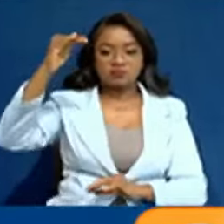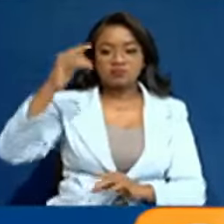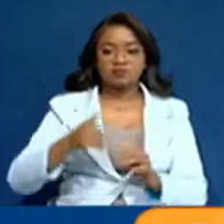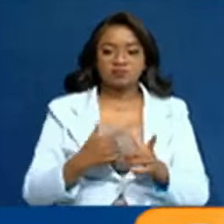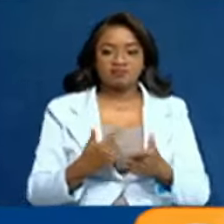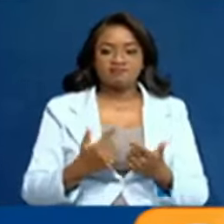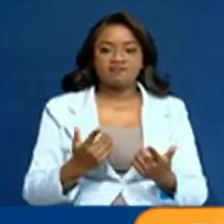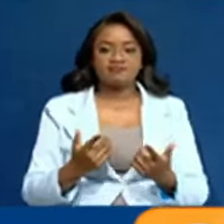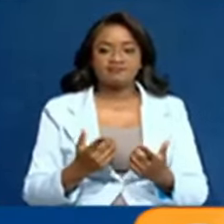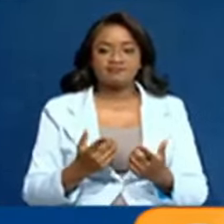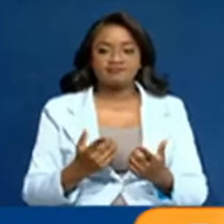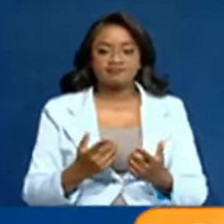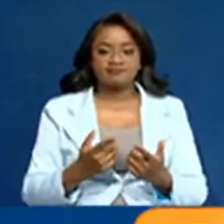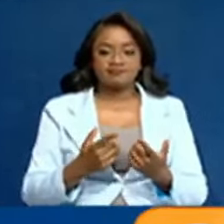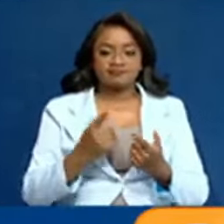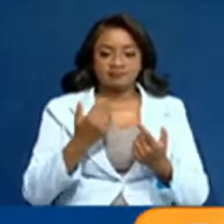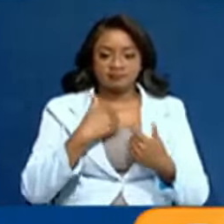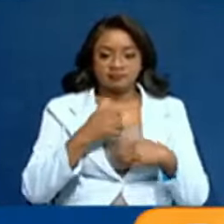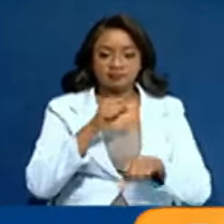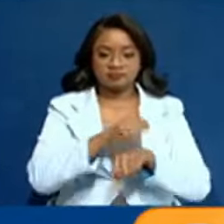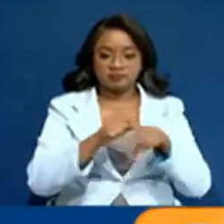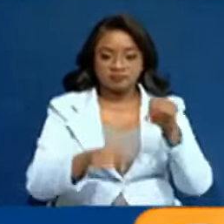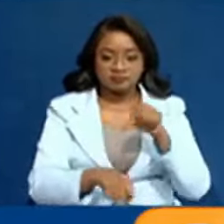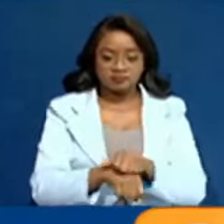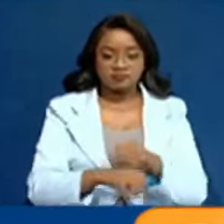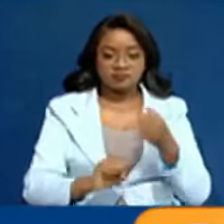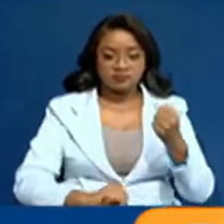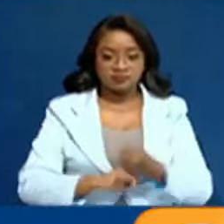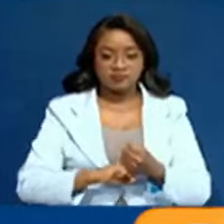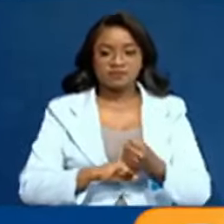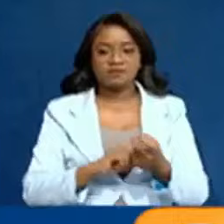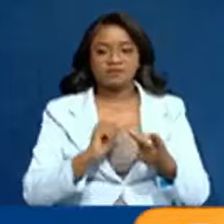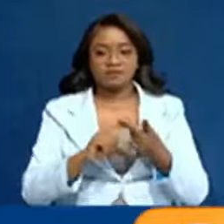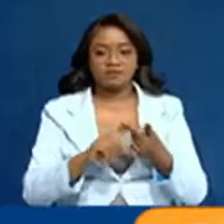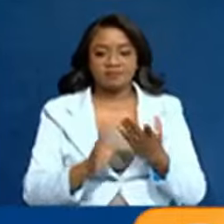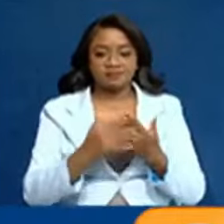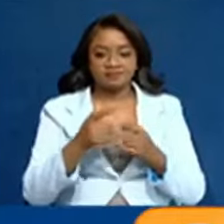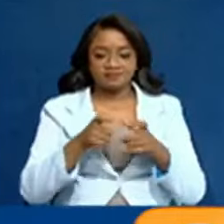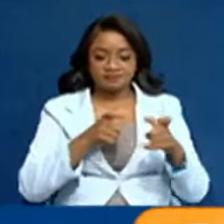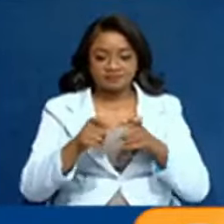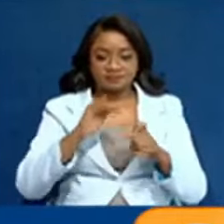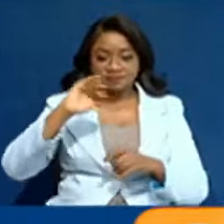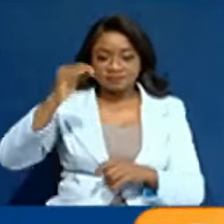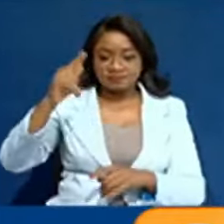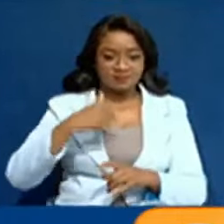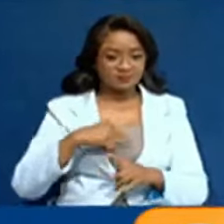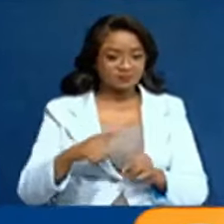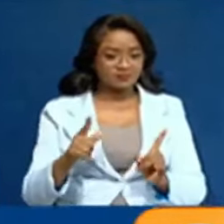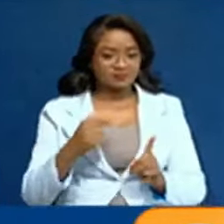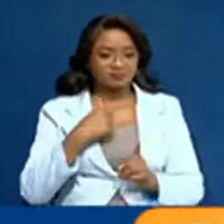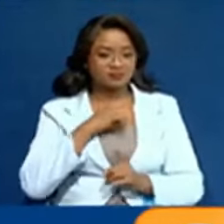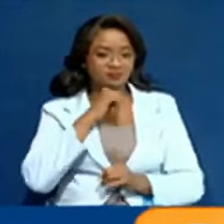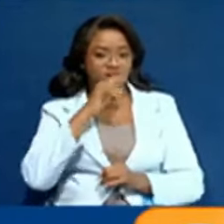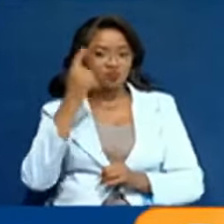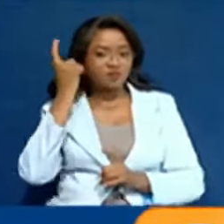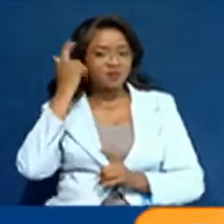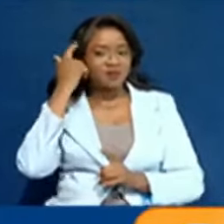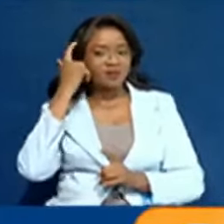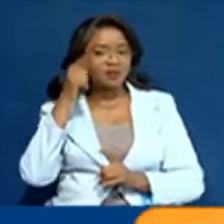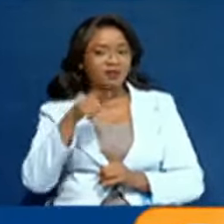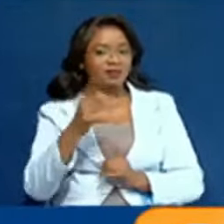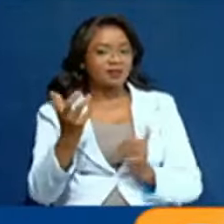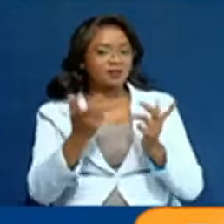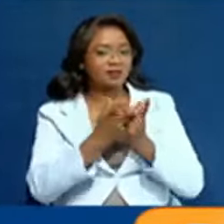things, you know, infrastructure that will support running of the city, I doubt whether it has met the